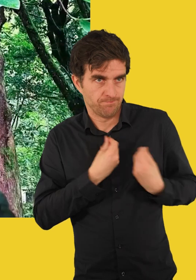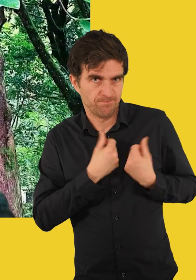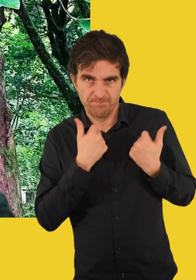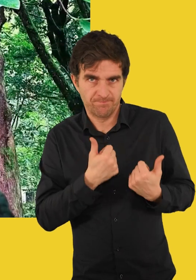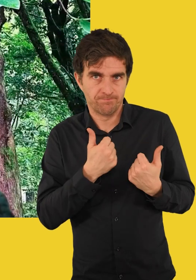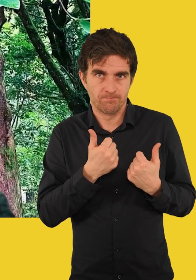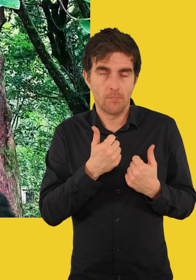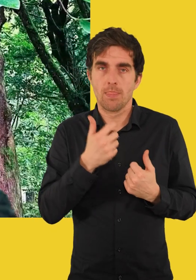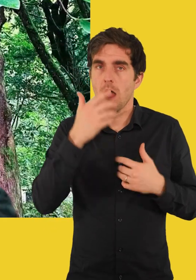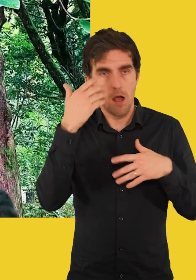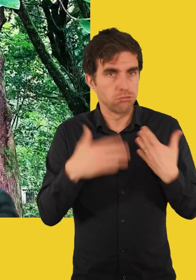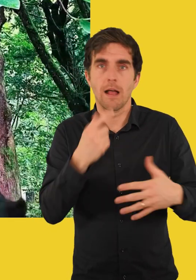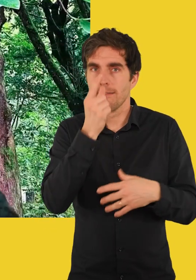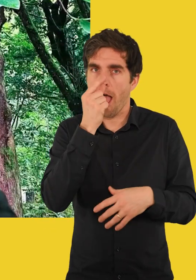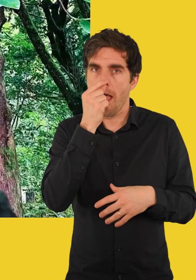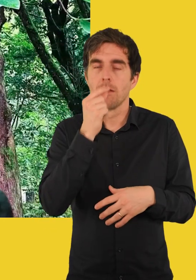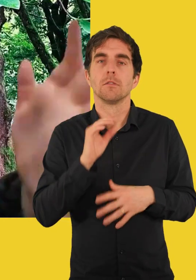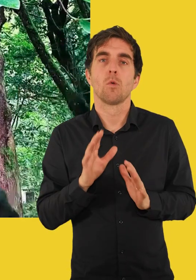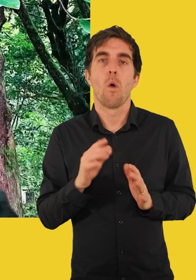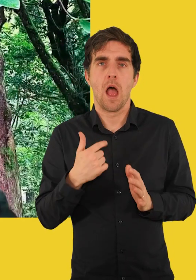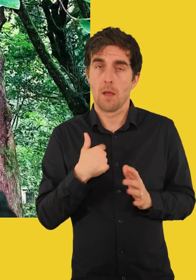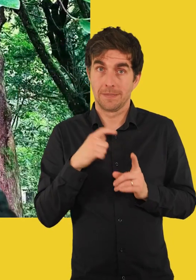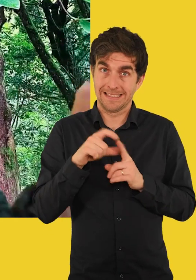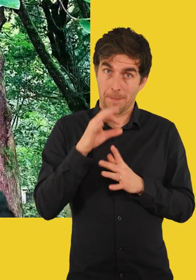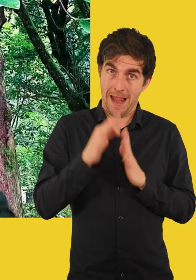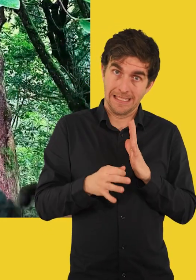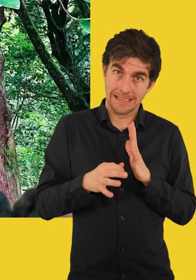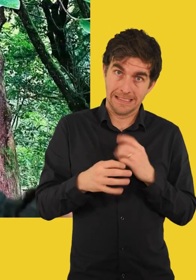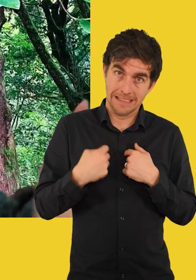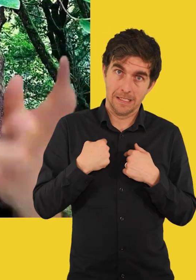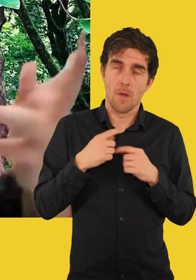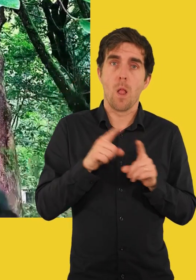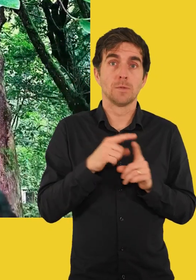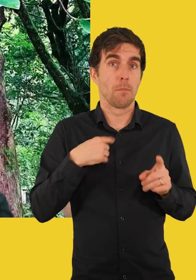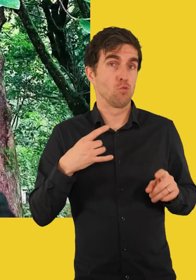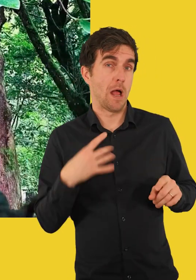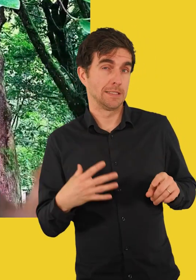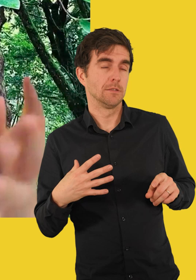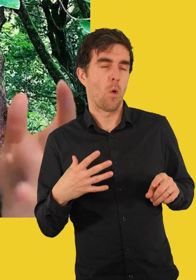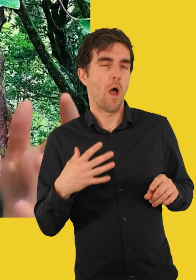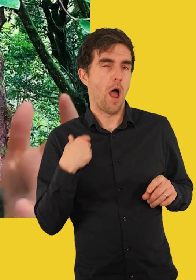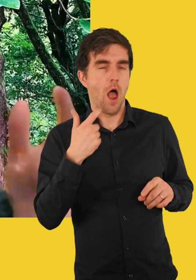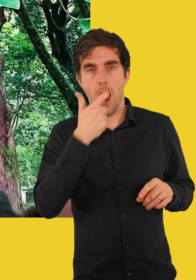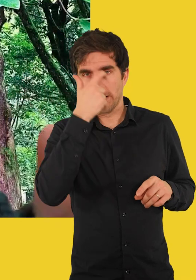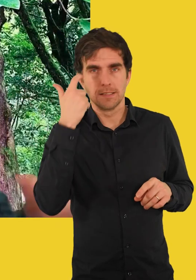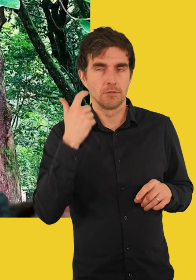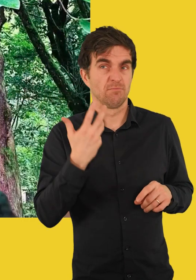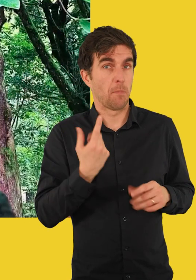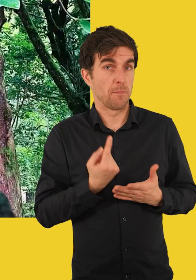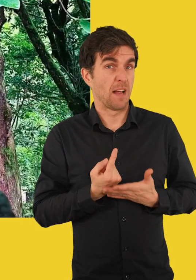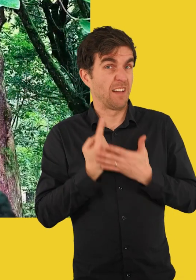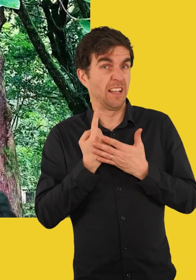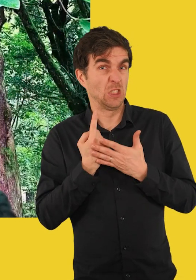with it and supporting and all the rest of it. And also, I'm disabled, but I am also white, and I understand that that's a huge